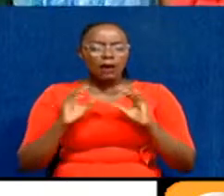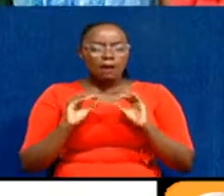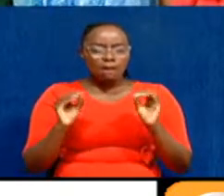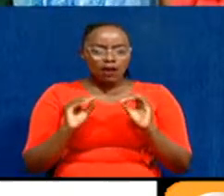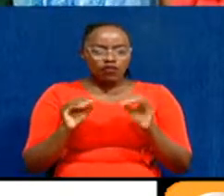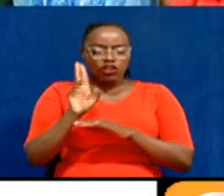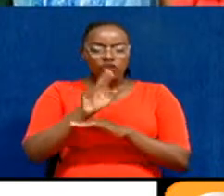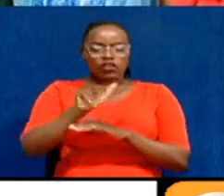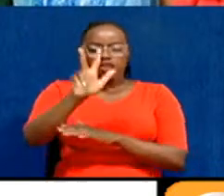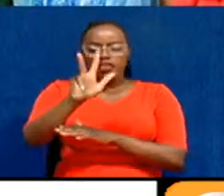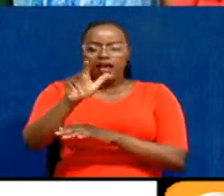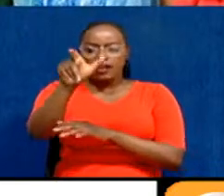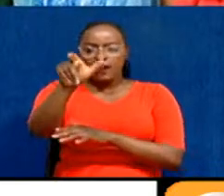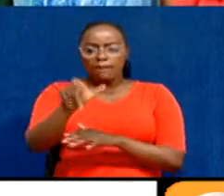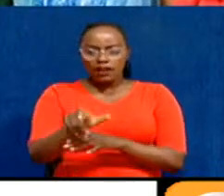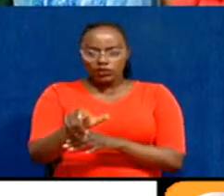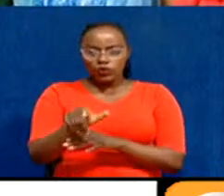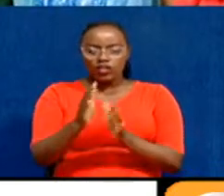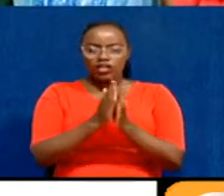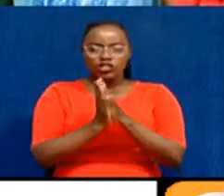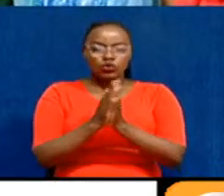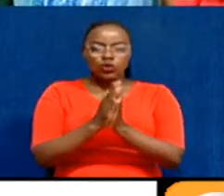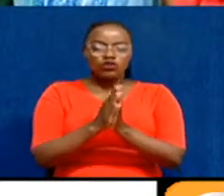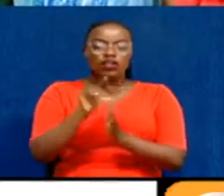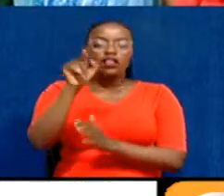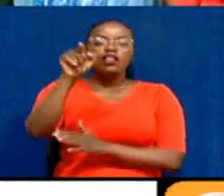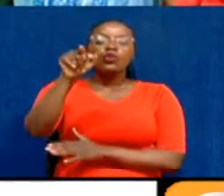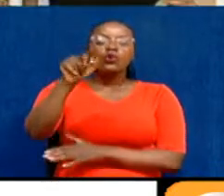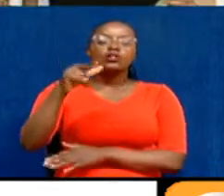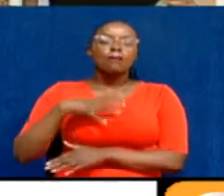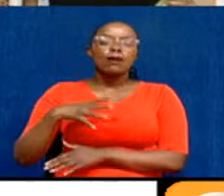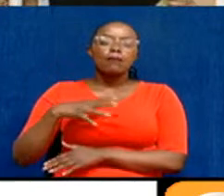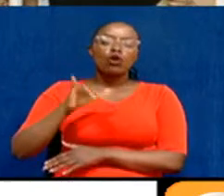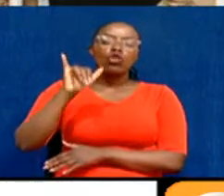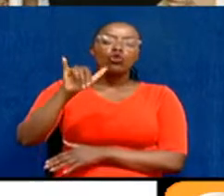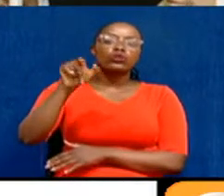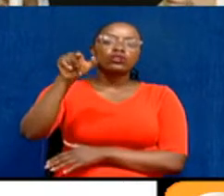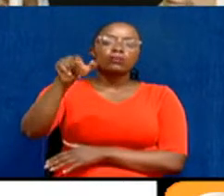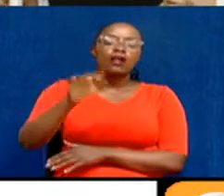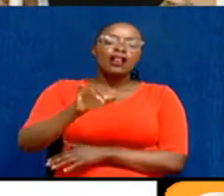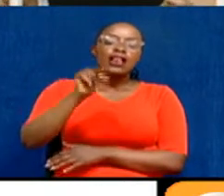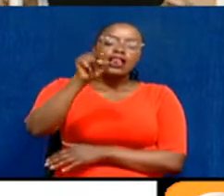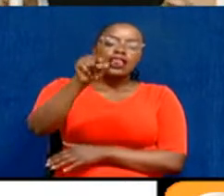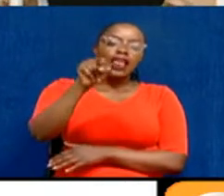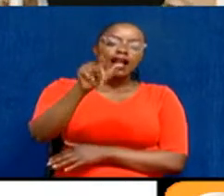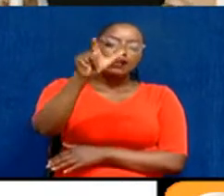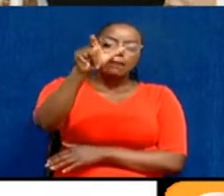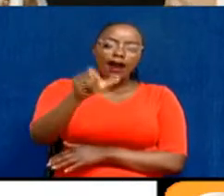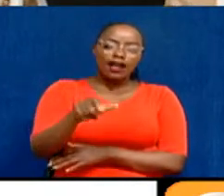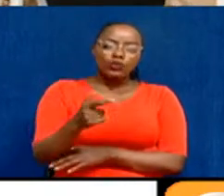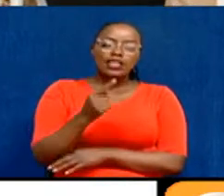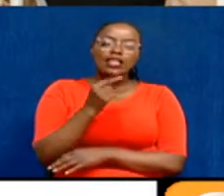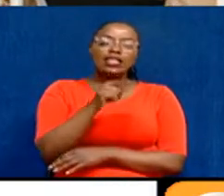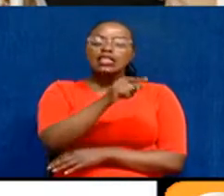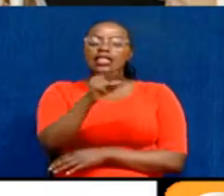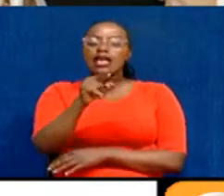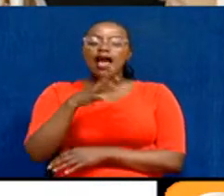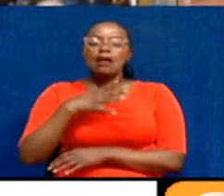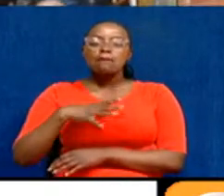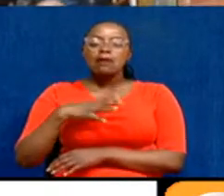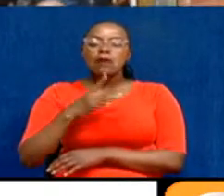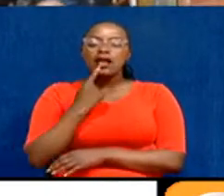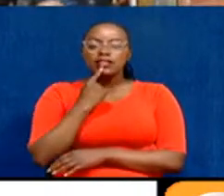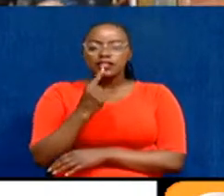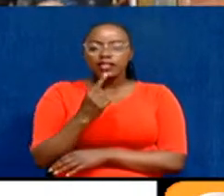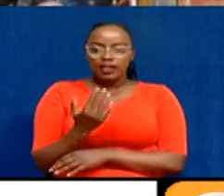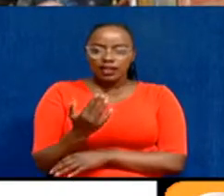he used third-person kind of narration. How watu? Yule mtu. Yule mtu. wanasema. So you needed